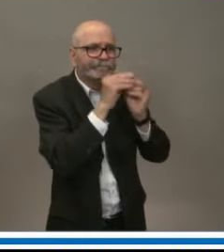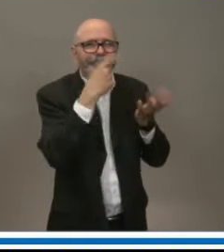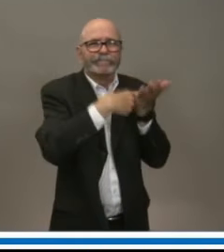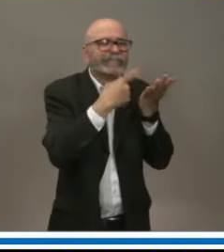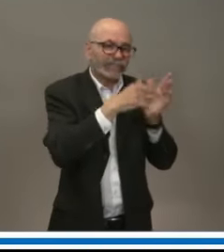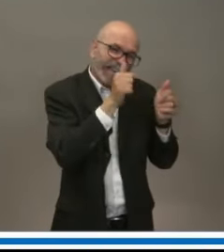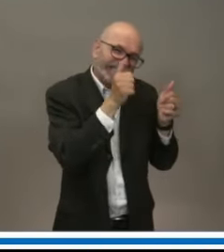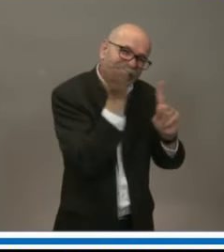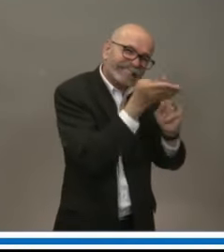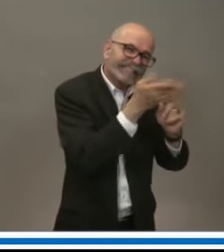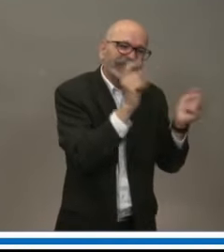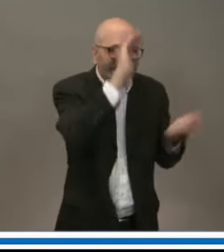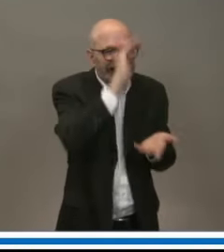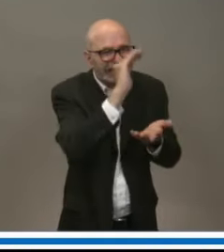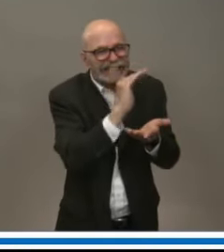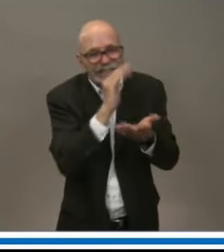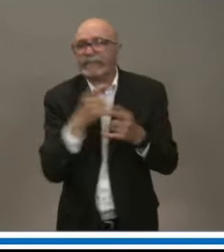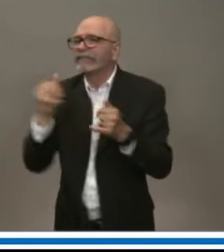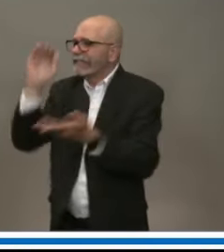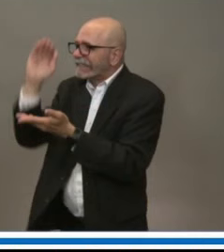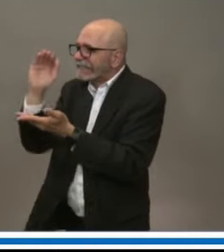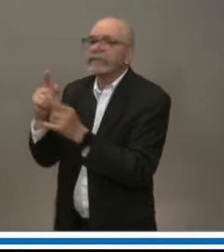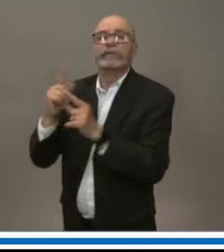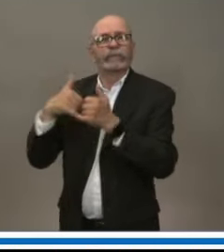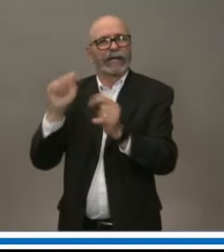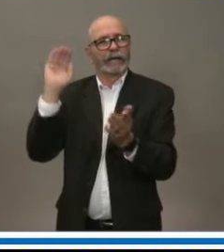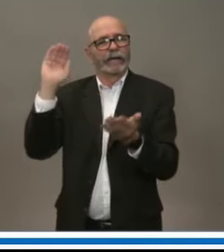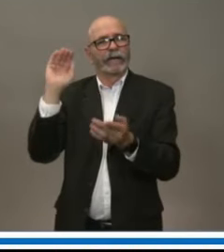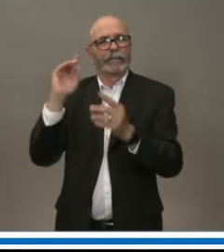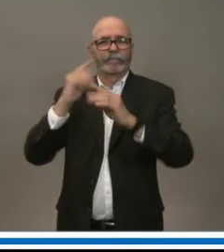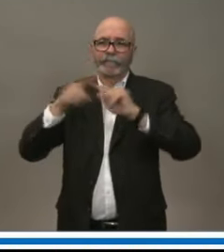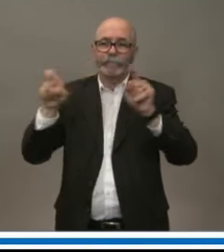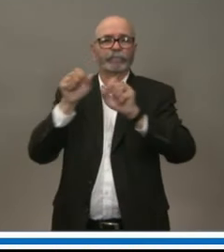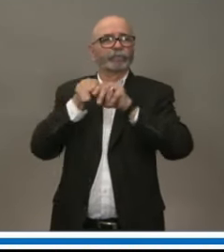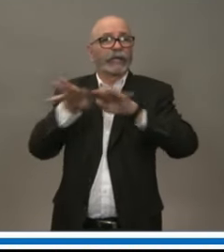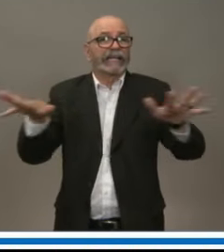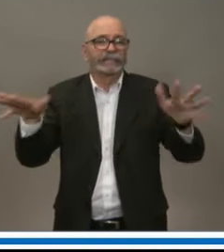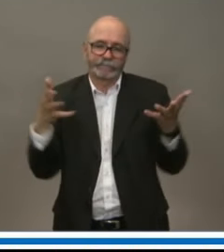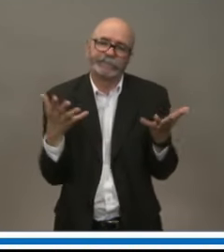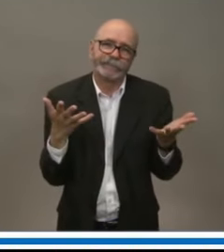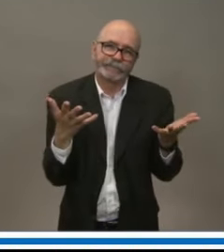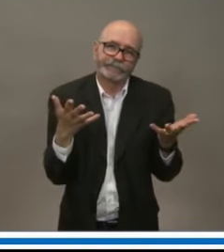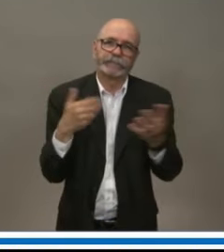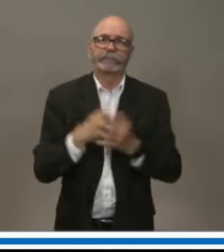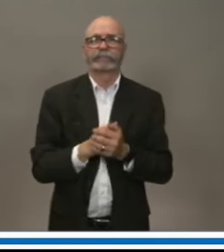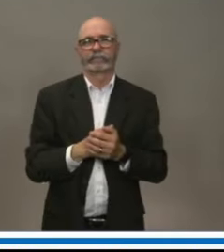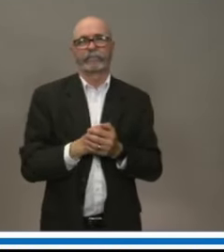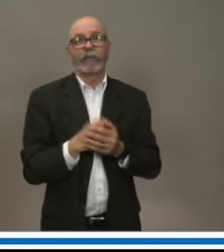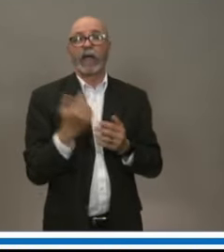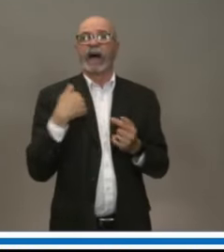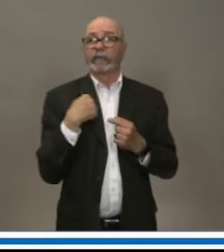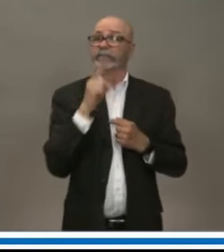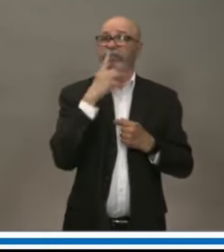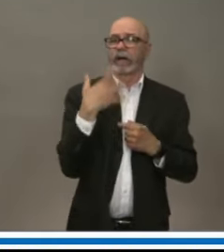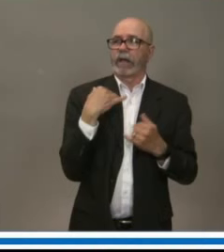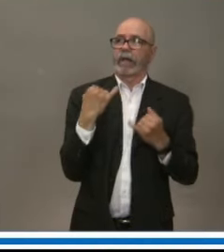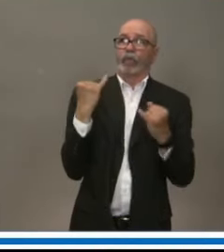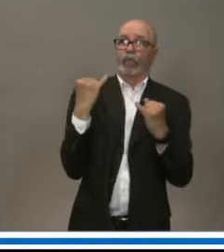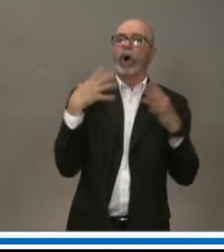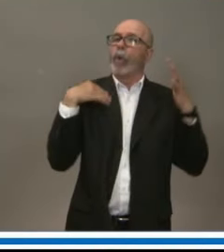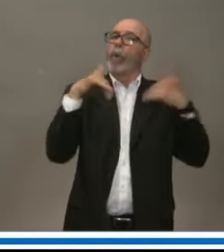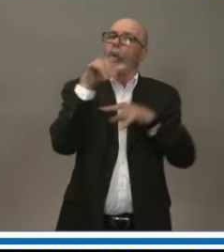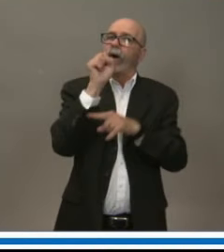that I was going to say scares the heck out of me, but it terrifies me, quite frankly, that it ends